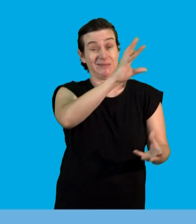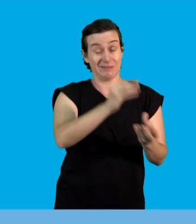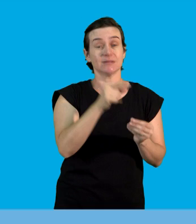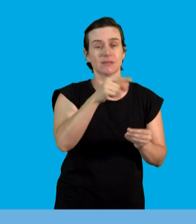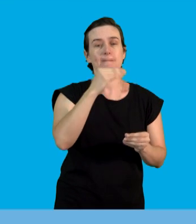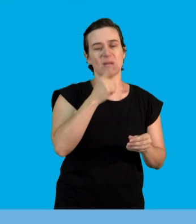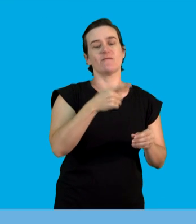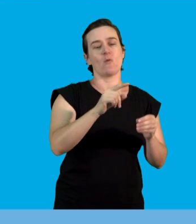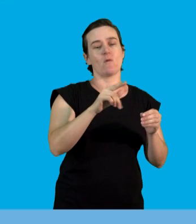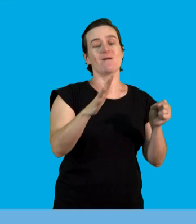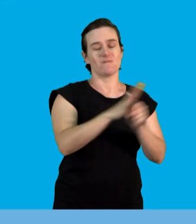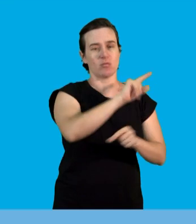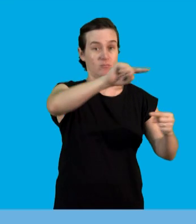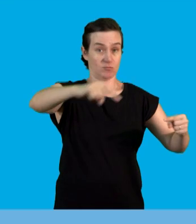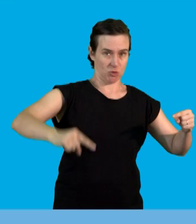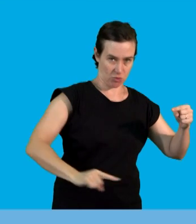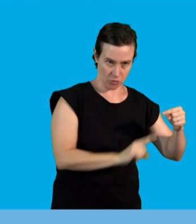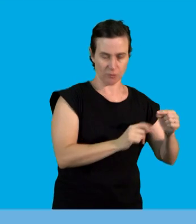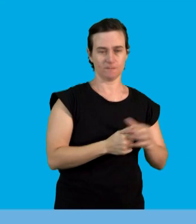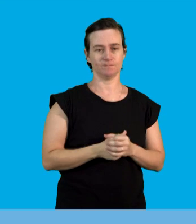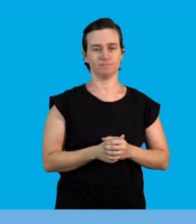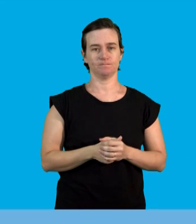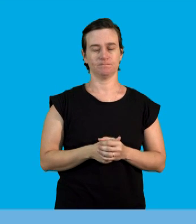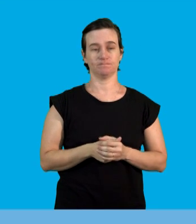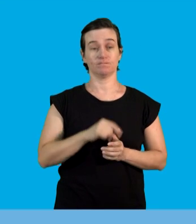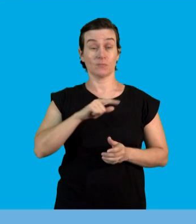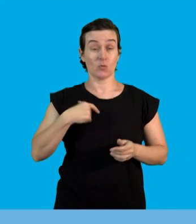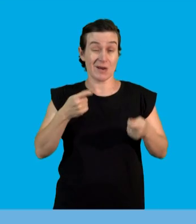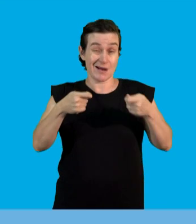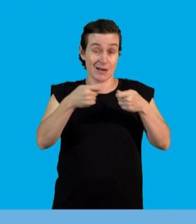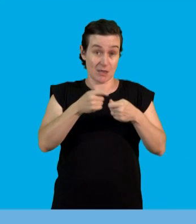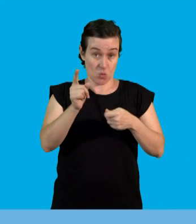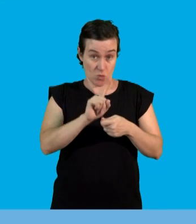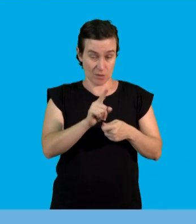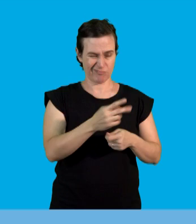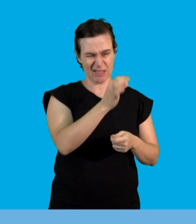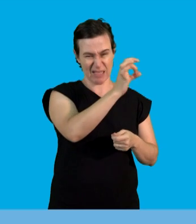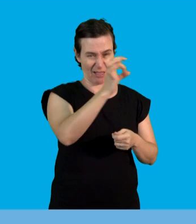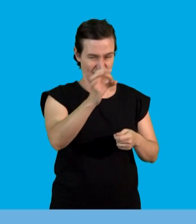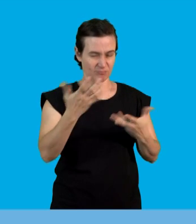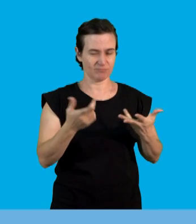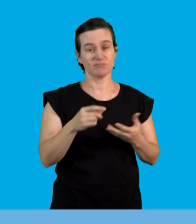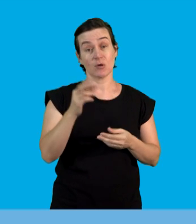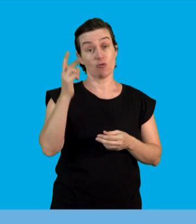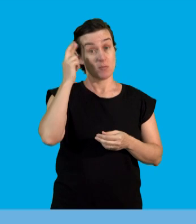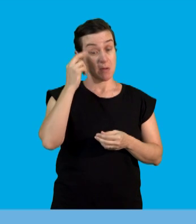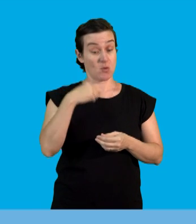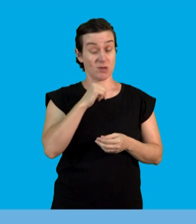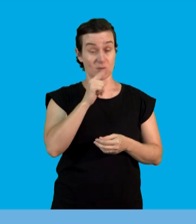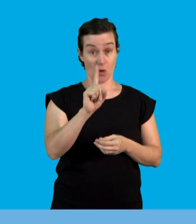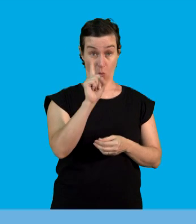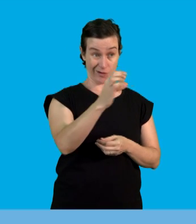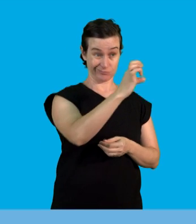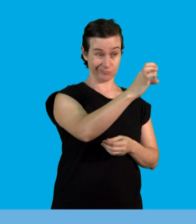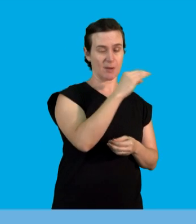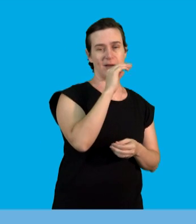series. Furthermore, when we are connecting these two cells, remember we're saying that if it's just one, it's